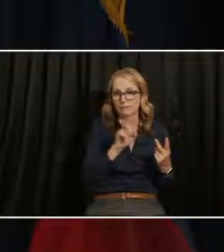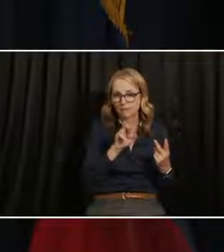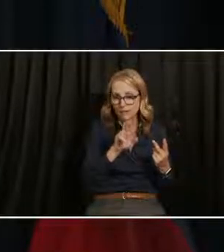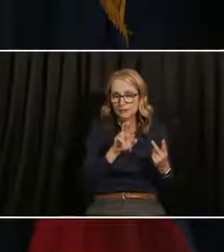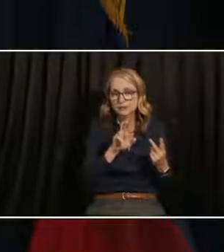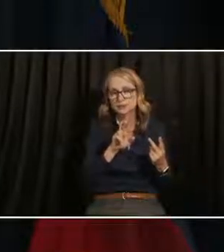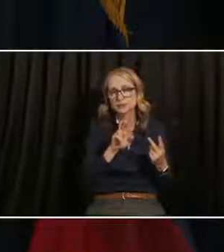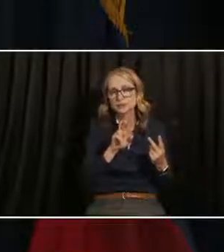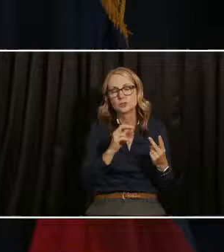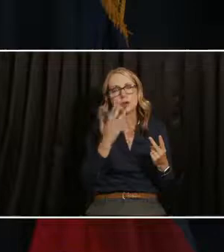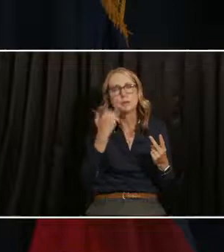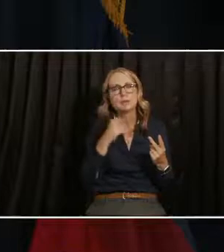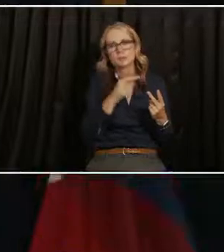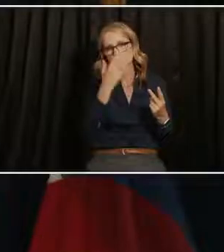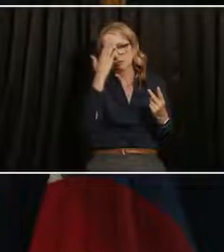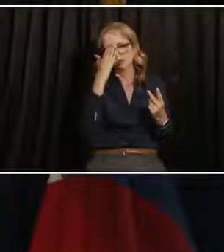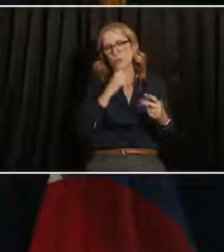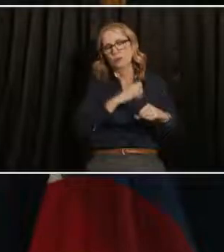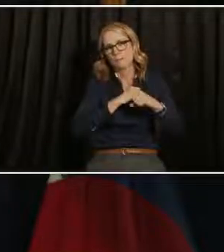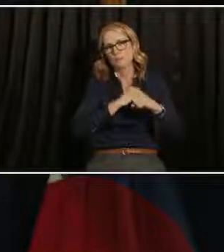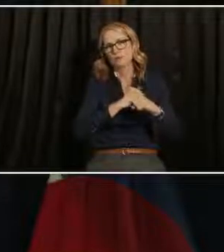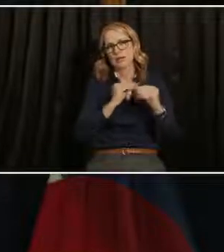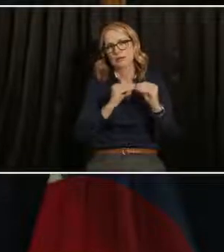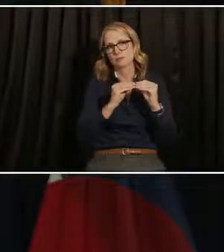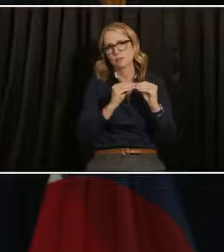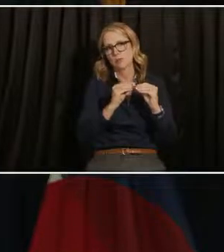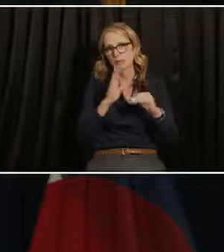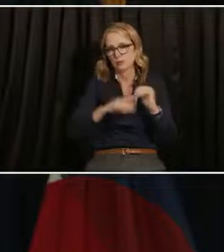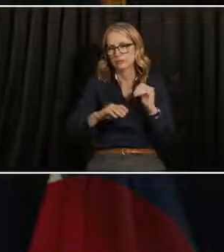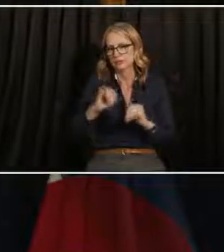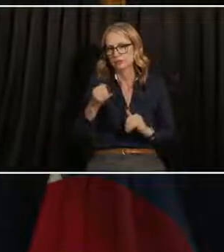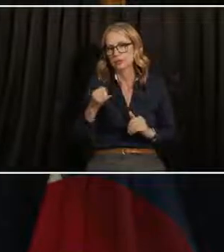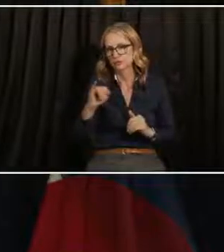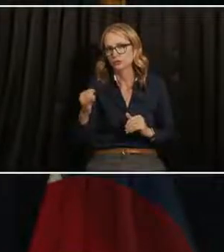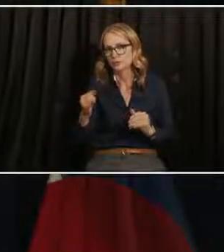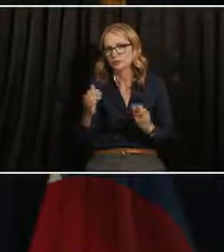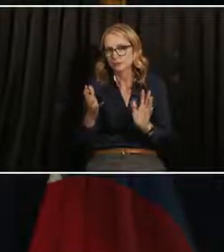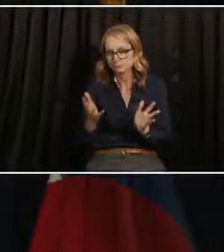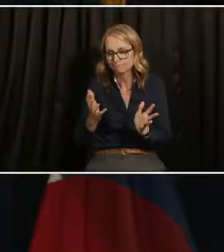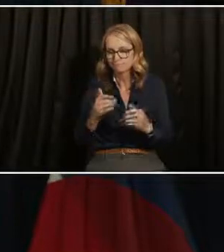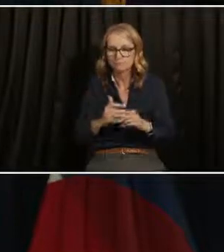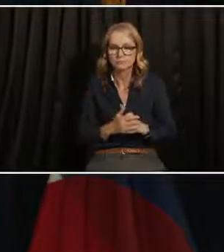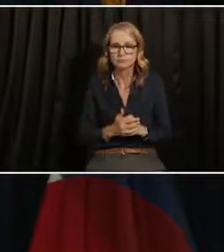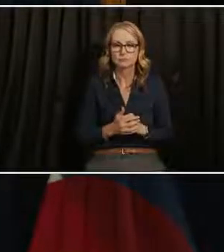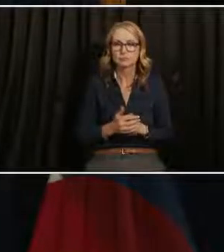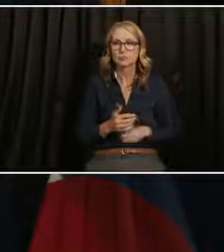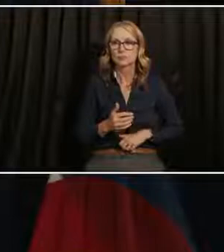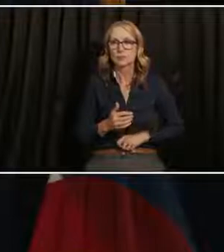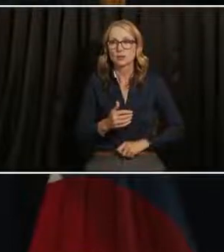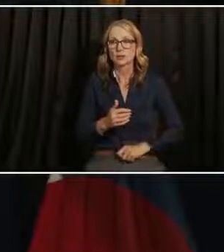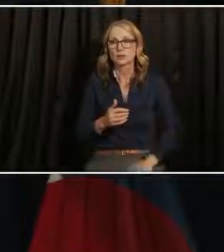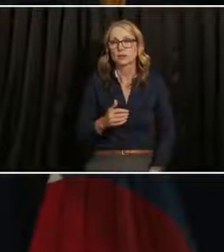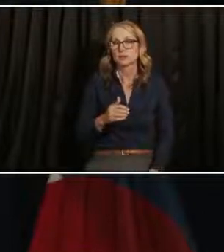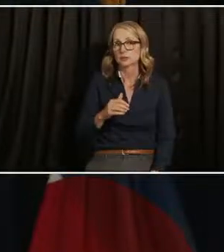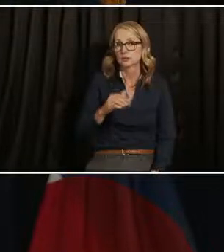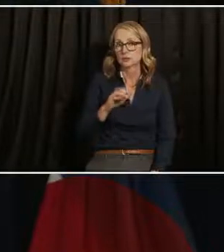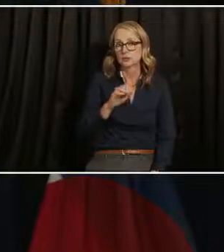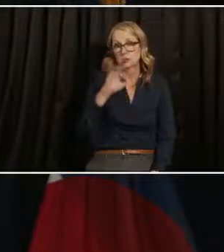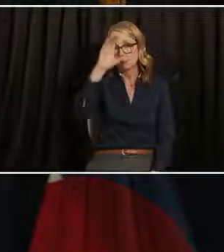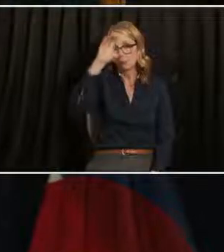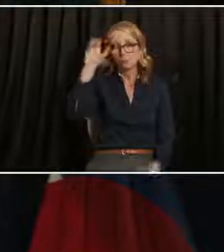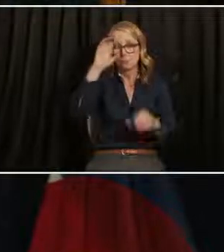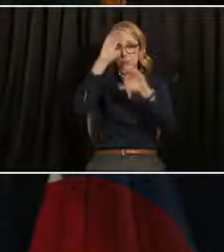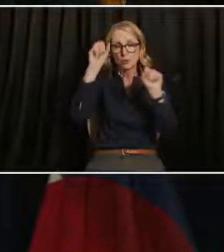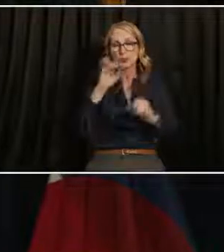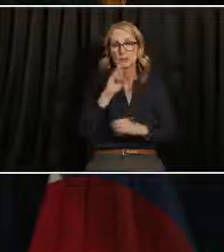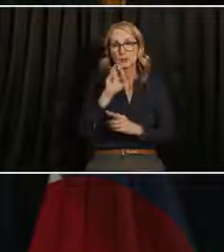the substantial protection but lower protection level from the Johnson & Johnson vaccine. We have enough vaccine. The Biden administration has already donated more